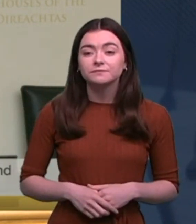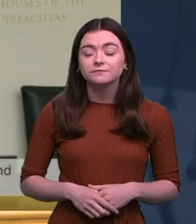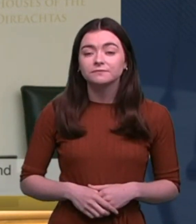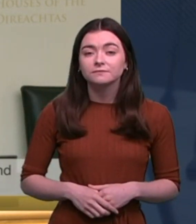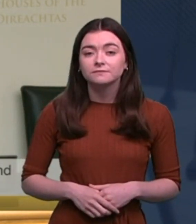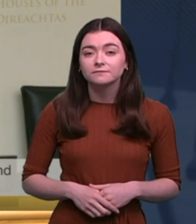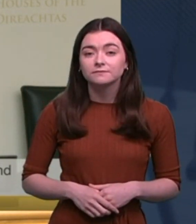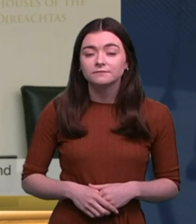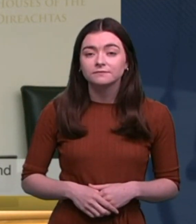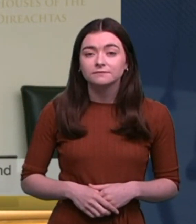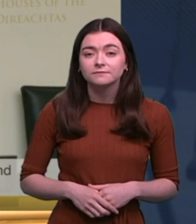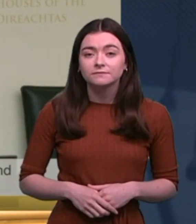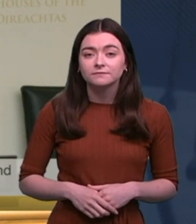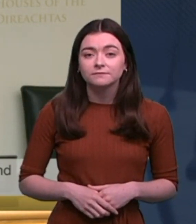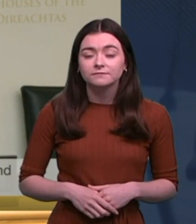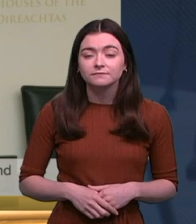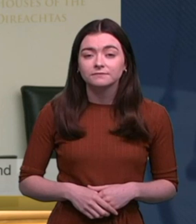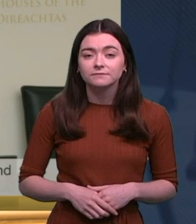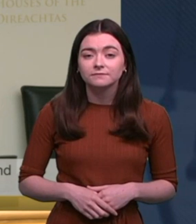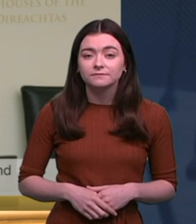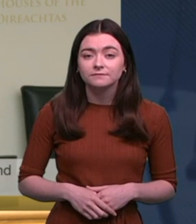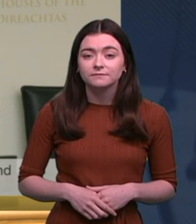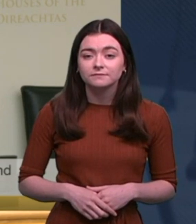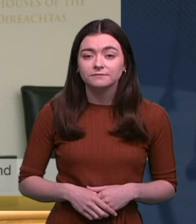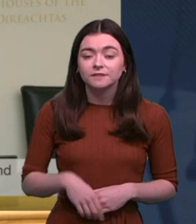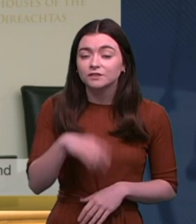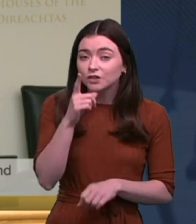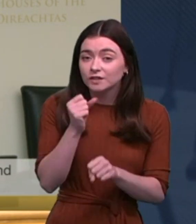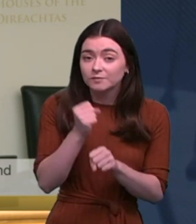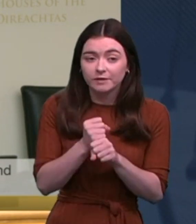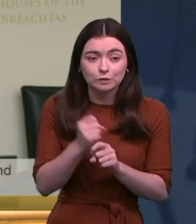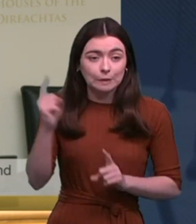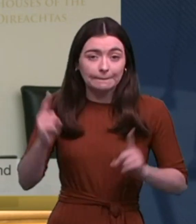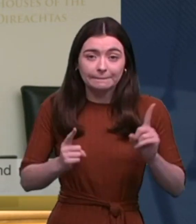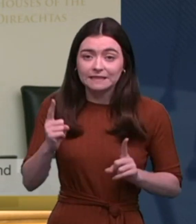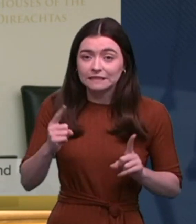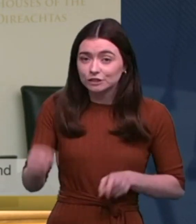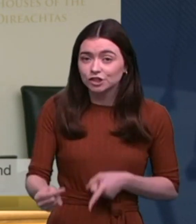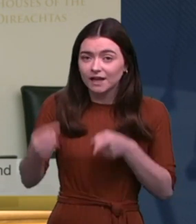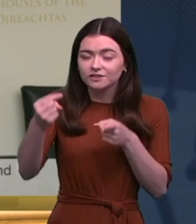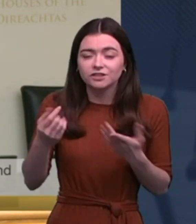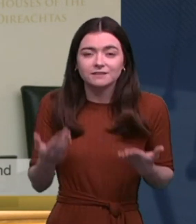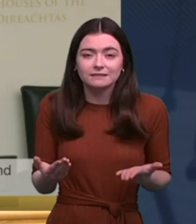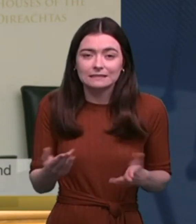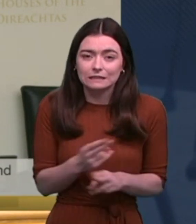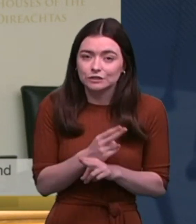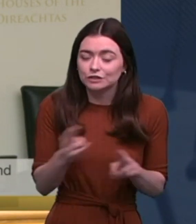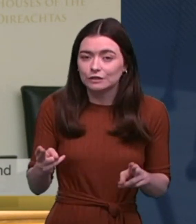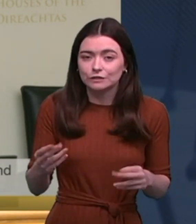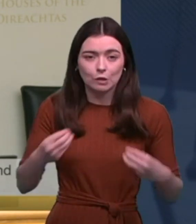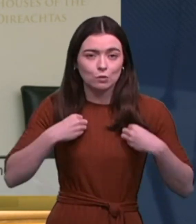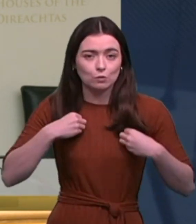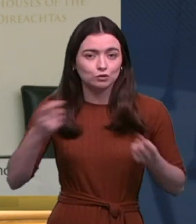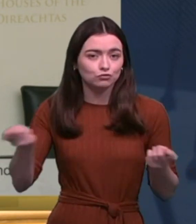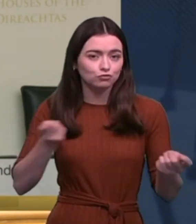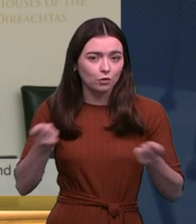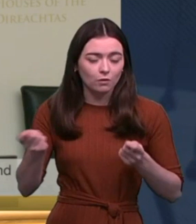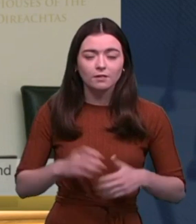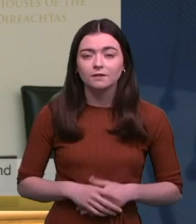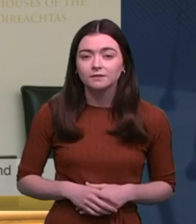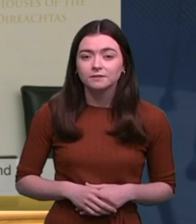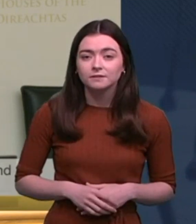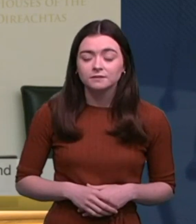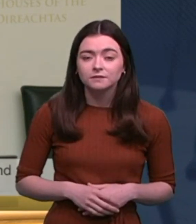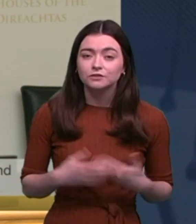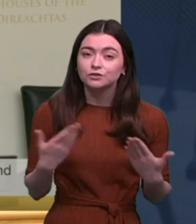bit in relation to competing challenges, that's not entirely within our control. So we